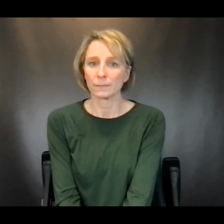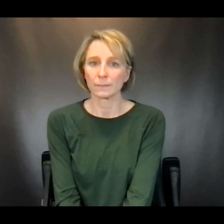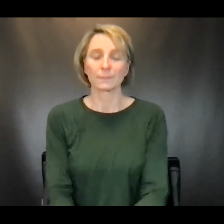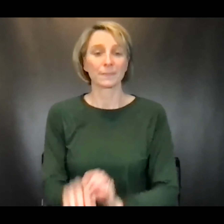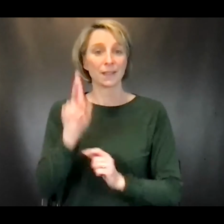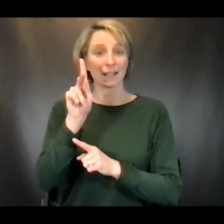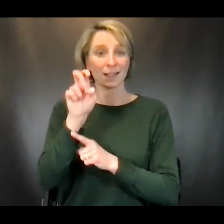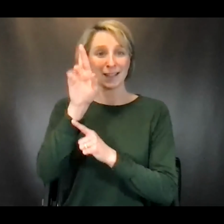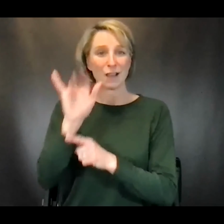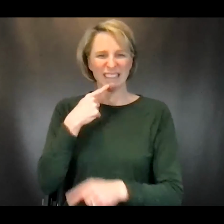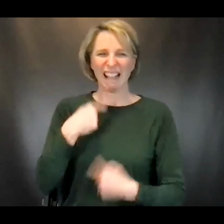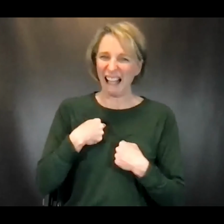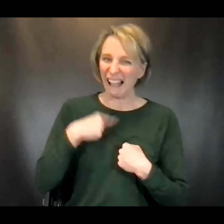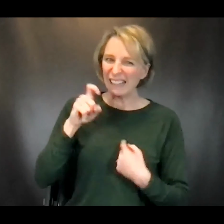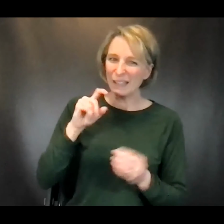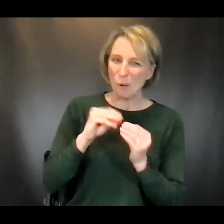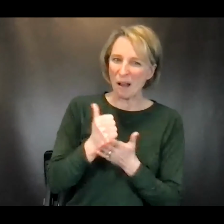Yeah, I need more help with that.